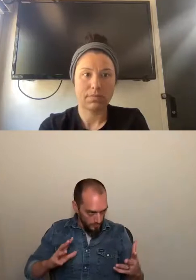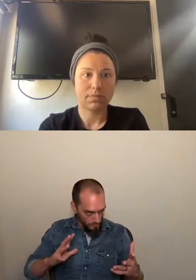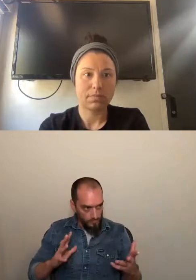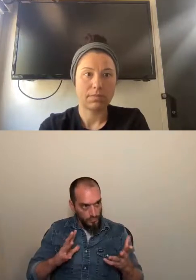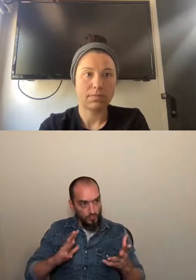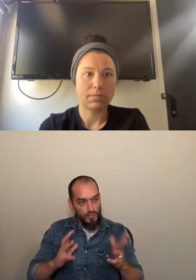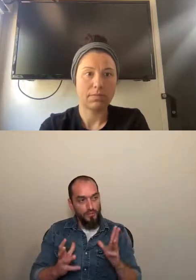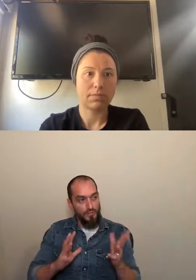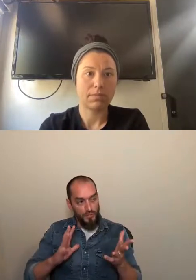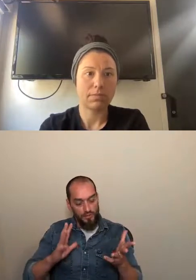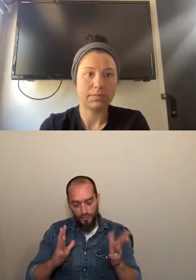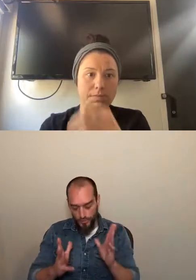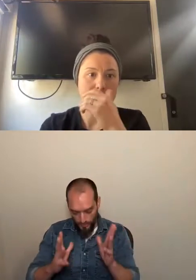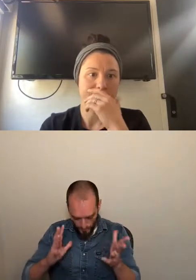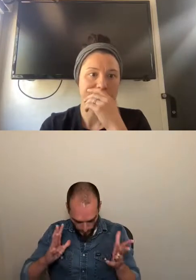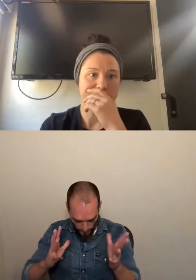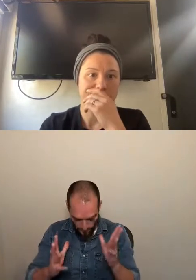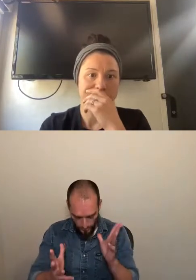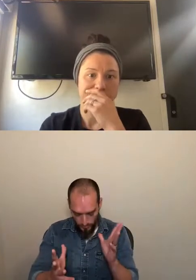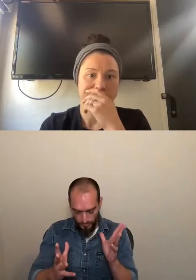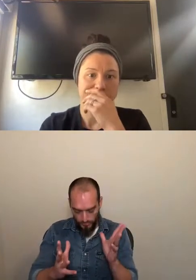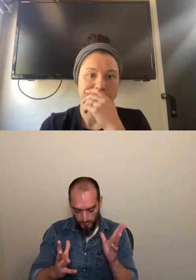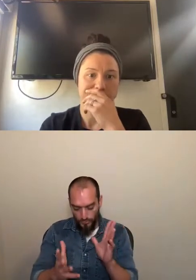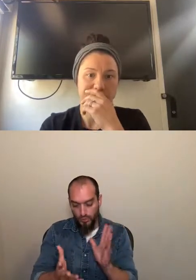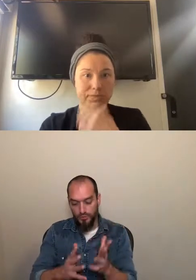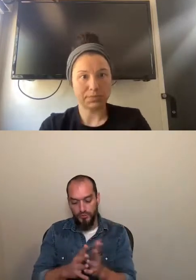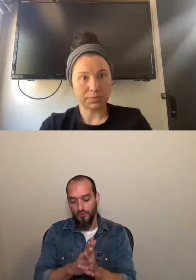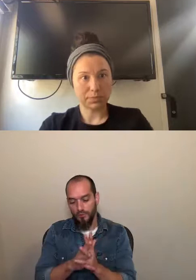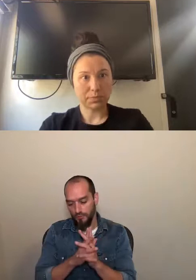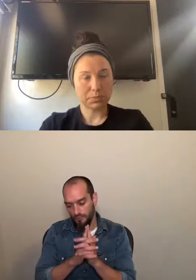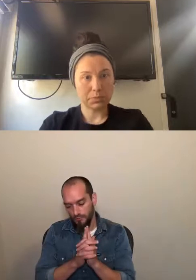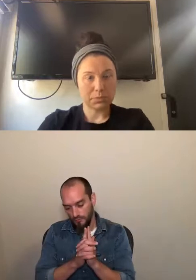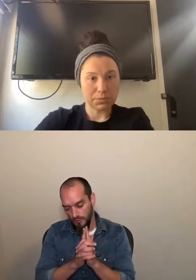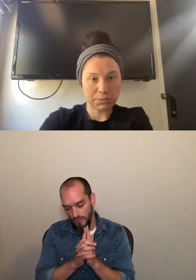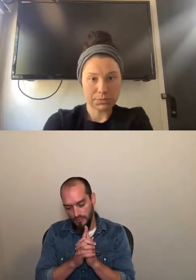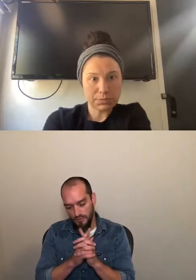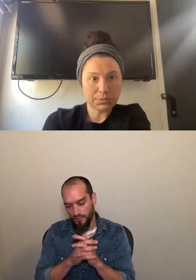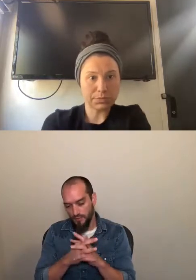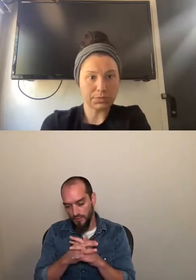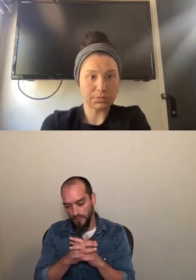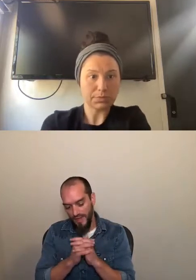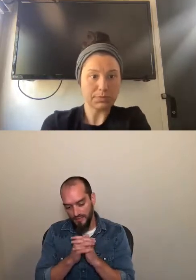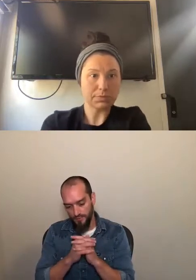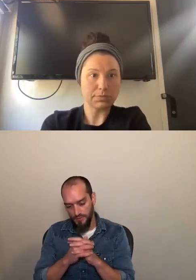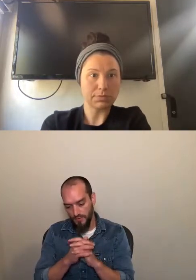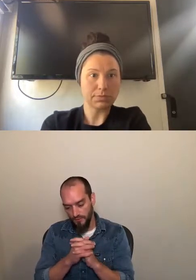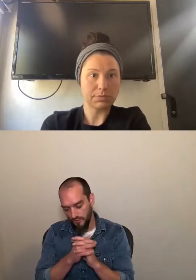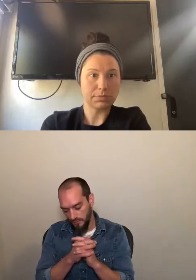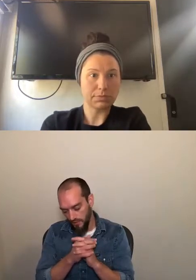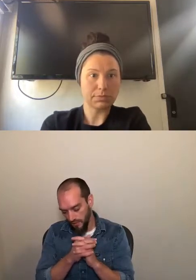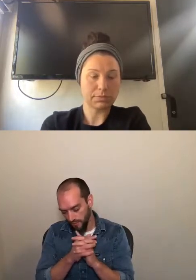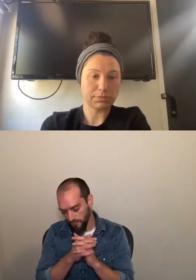So the research then that you are doing, or your group is doing, it needs to be done. It has to be